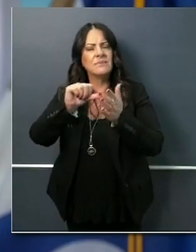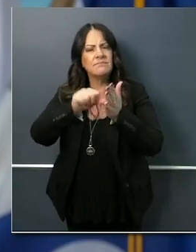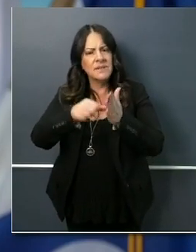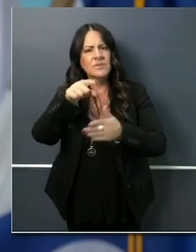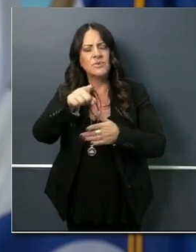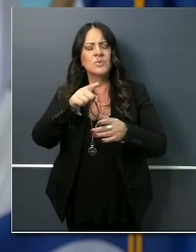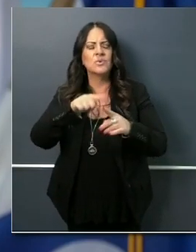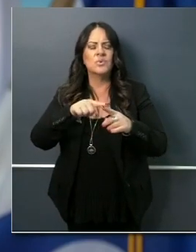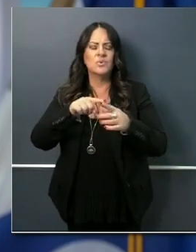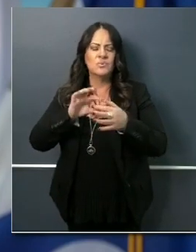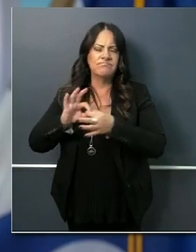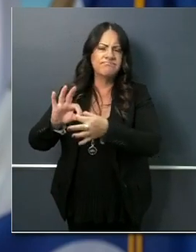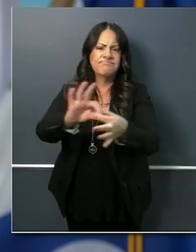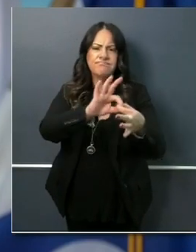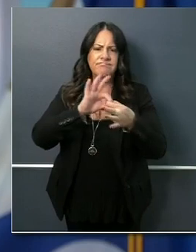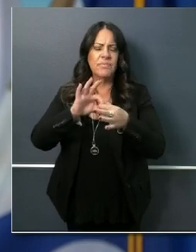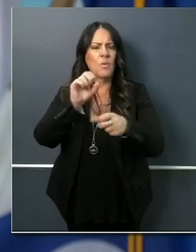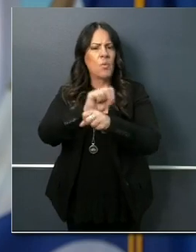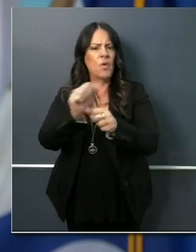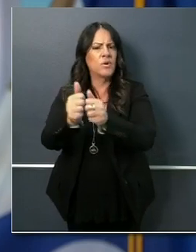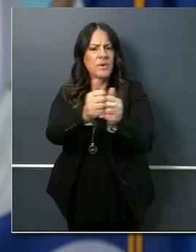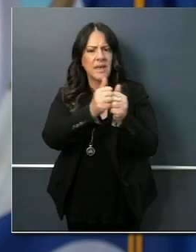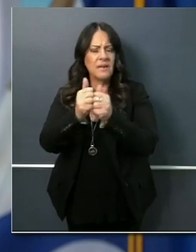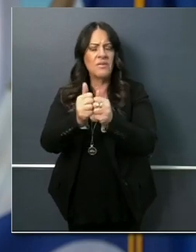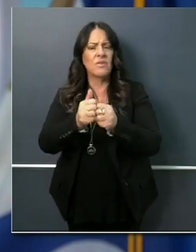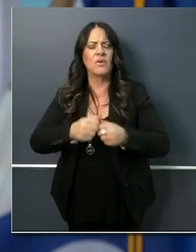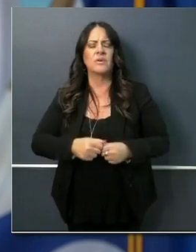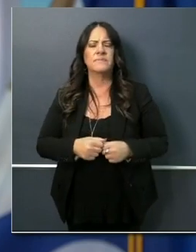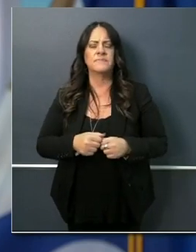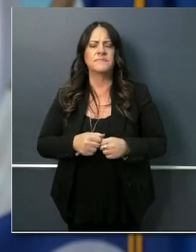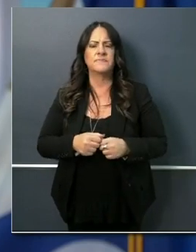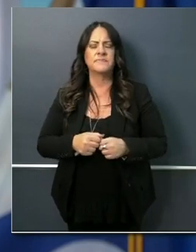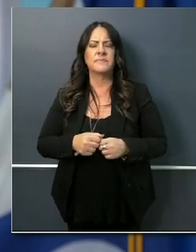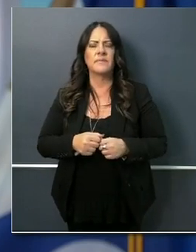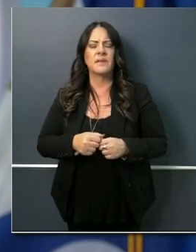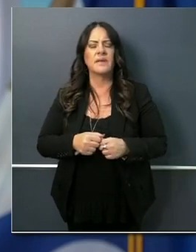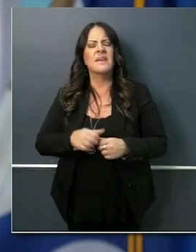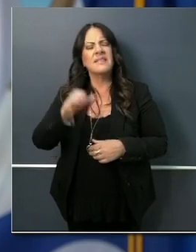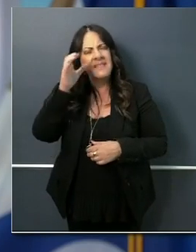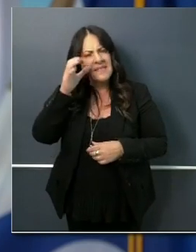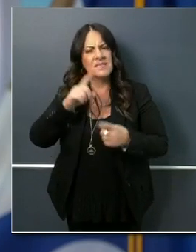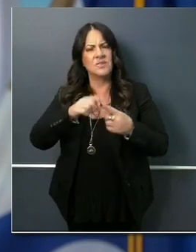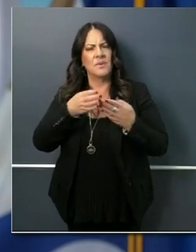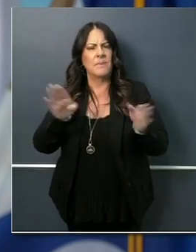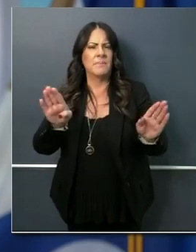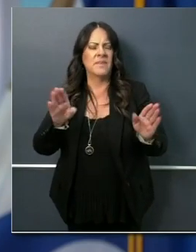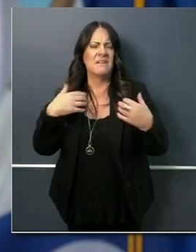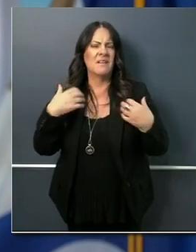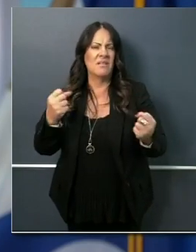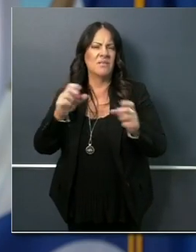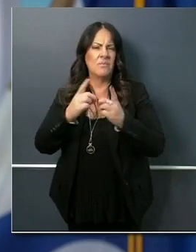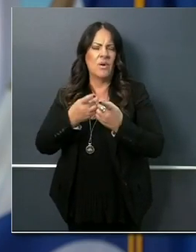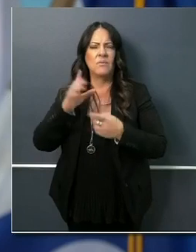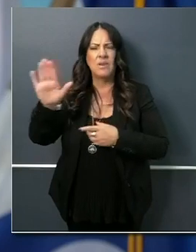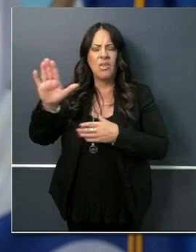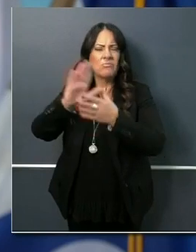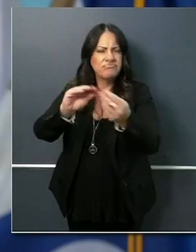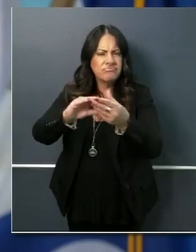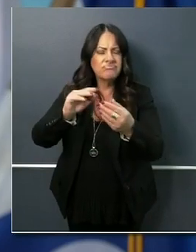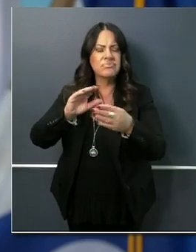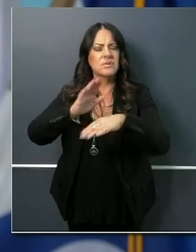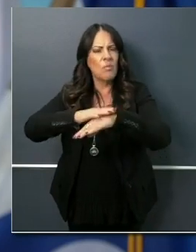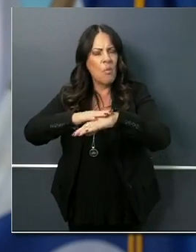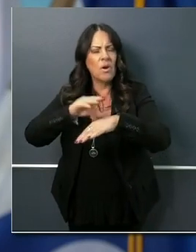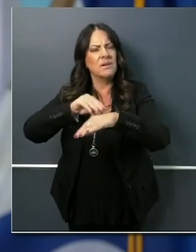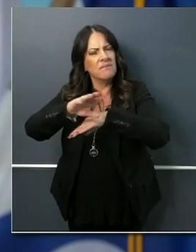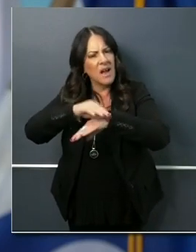work collaboratively, listen to your local health directors that play an outsized role at this moment, and